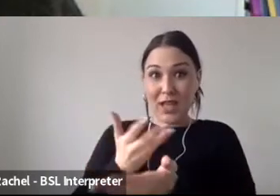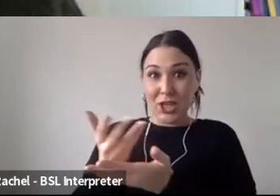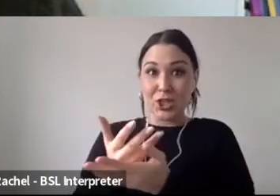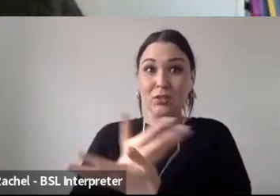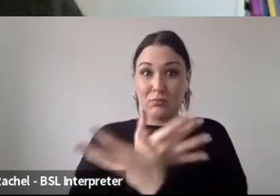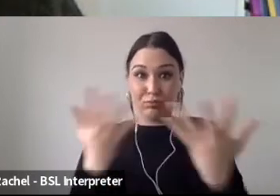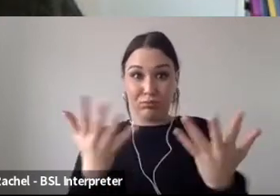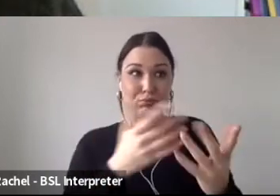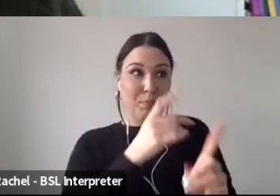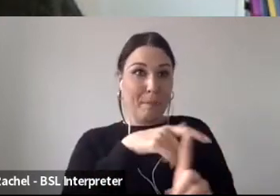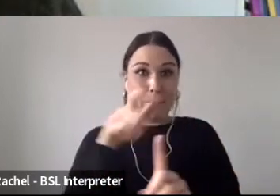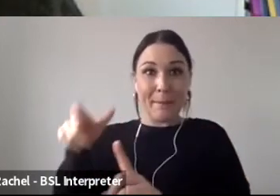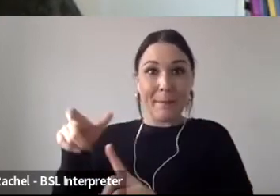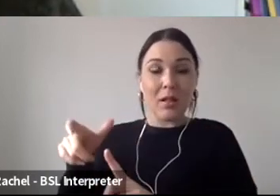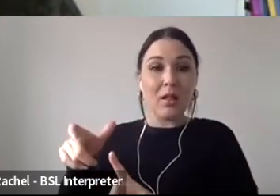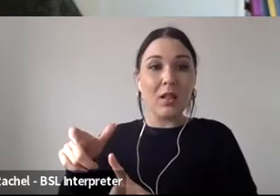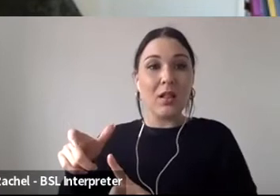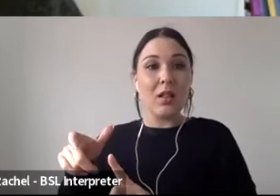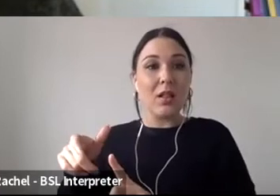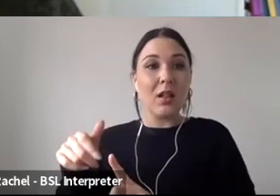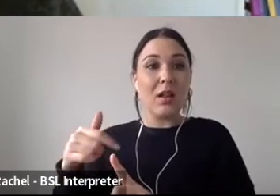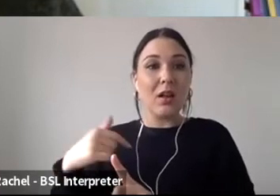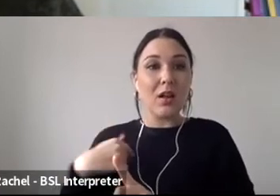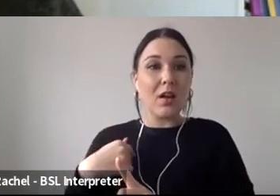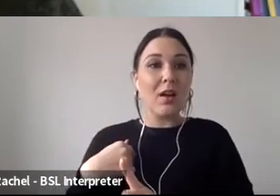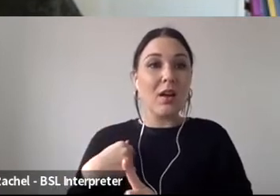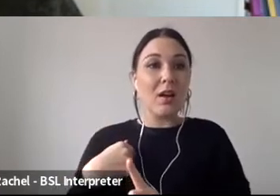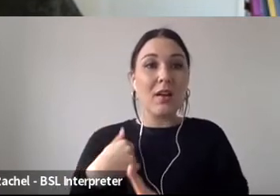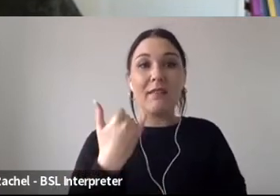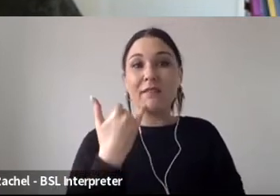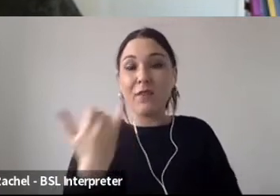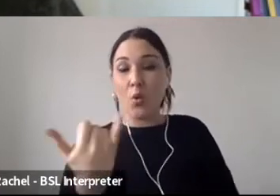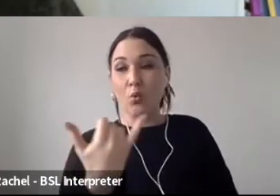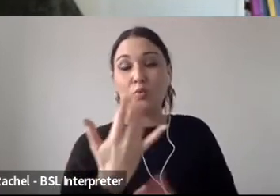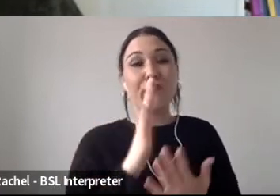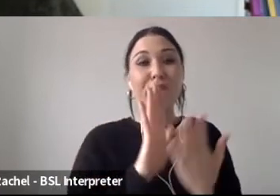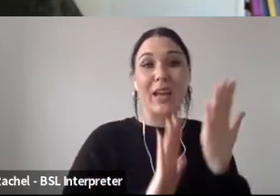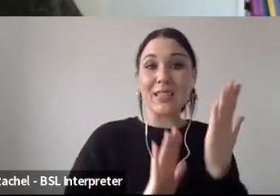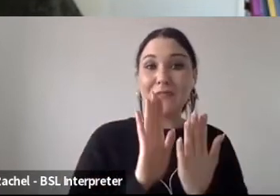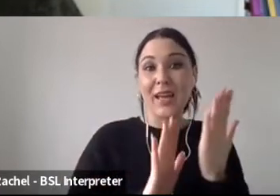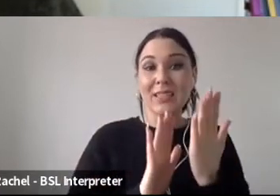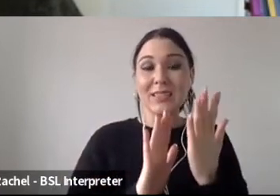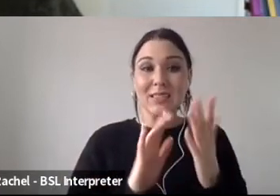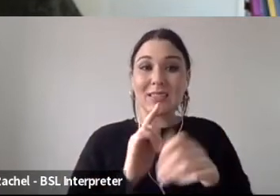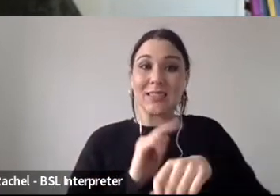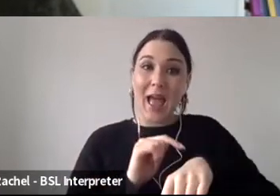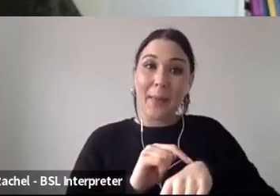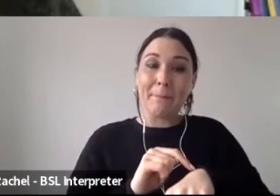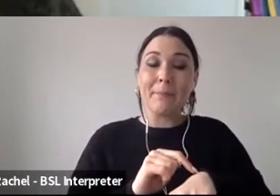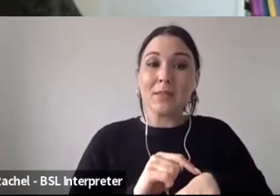people, either over the phone or face to face, there will be times when I